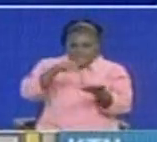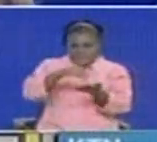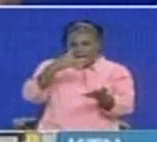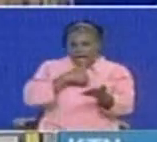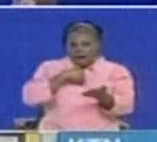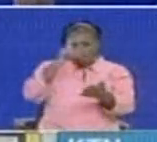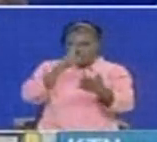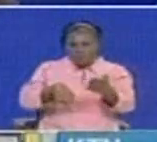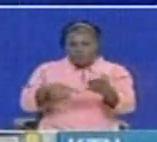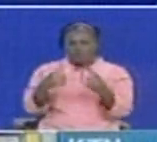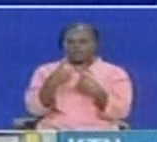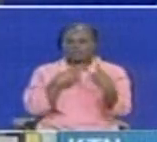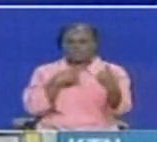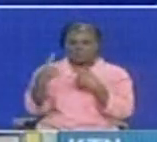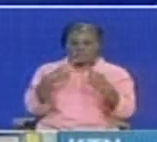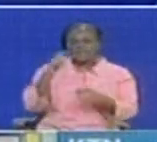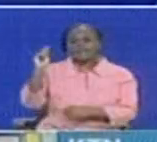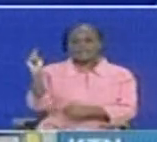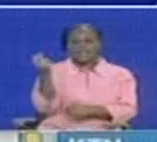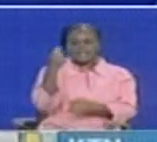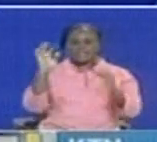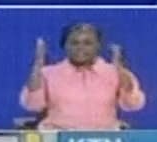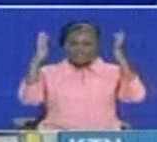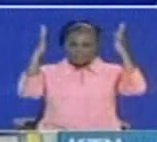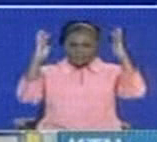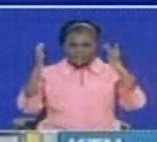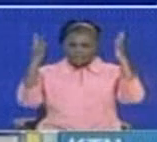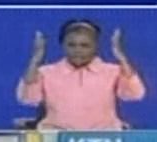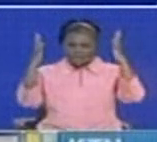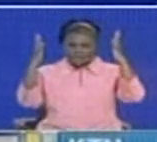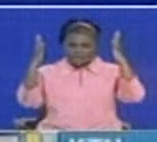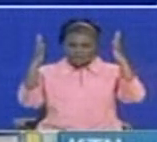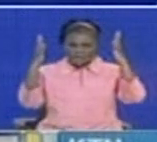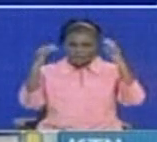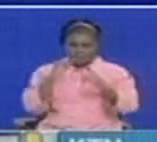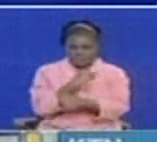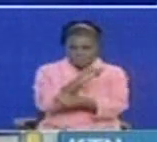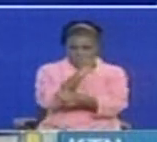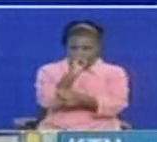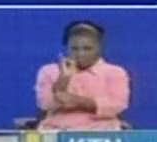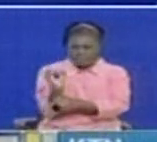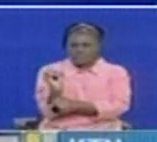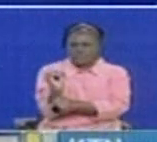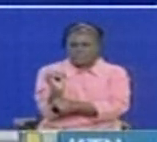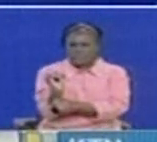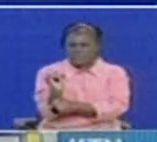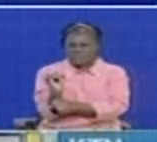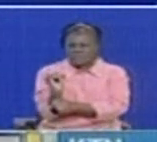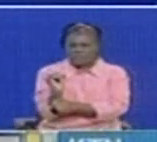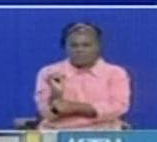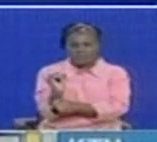have this big sculpture by Kenya's celebrated sculptor, Elkanah